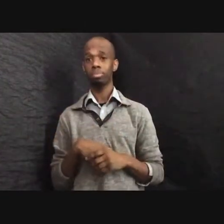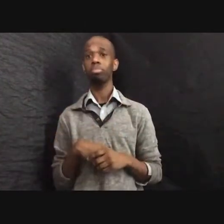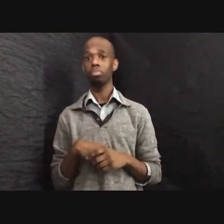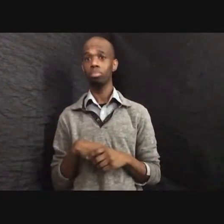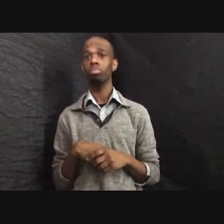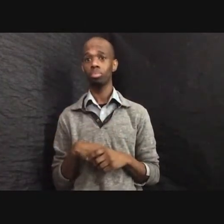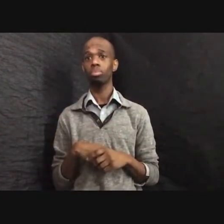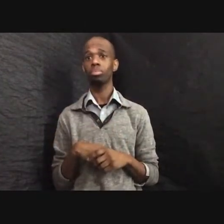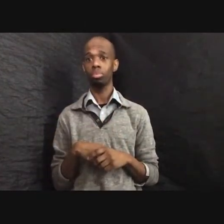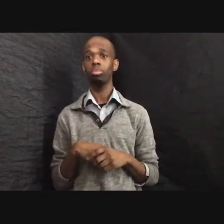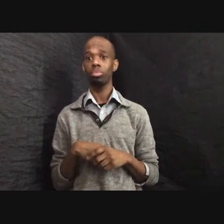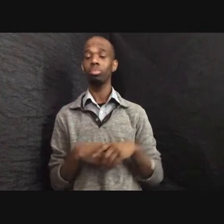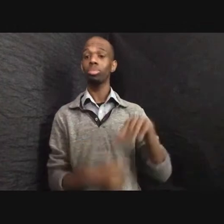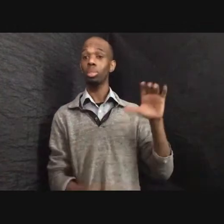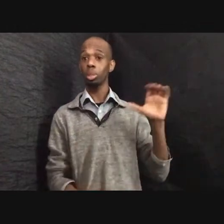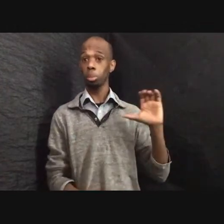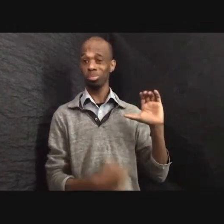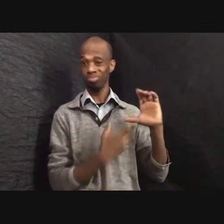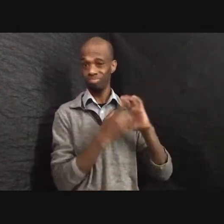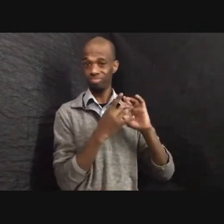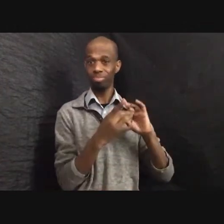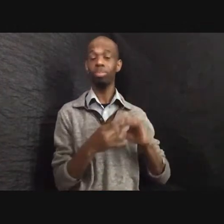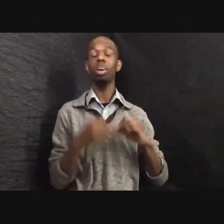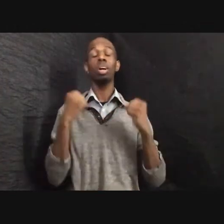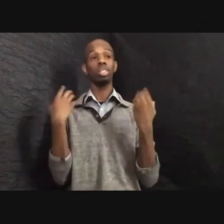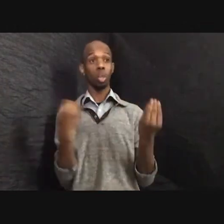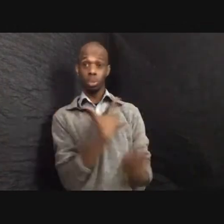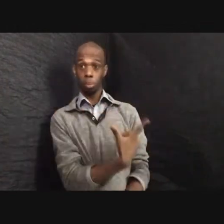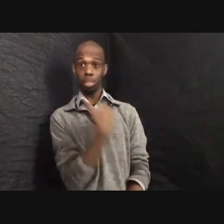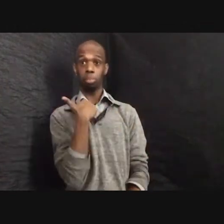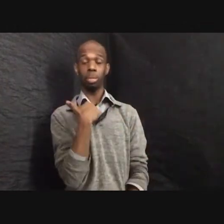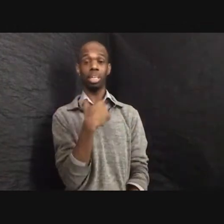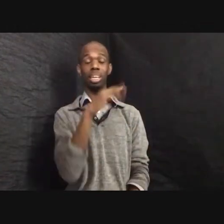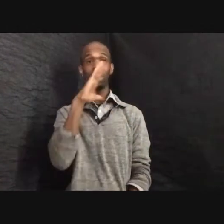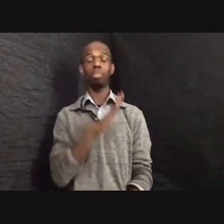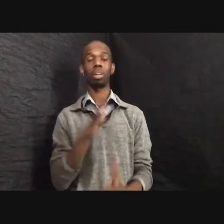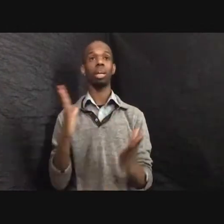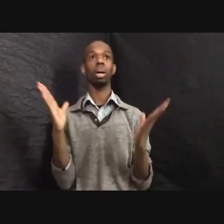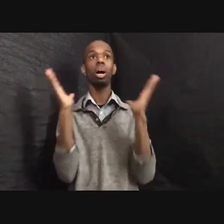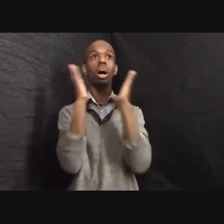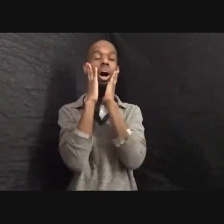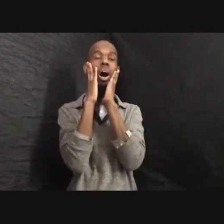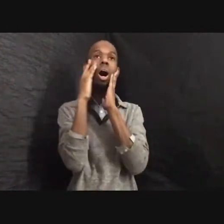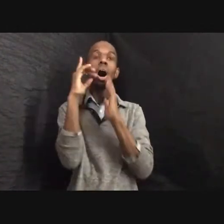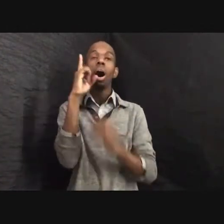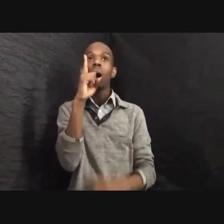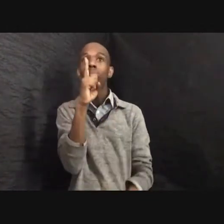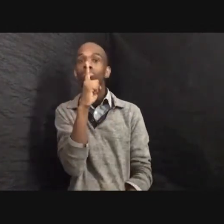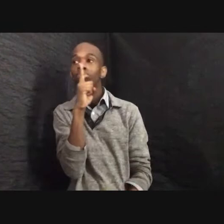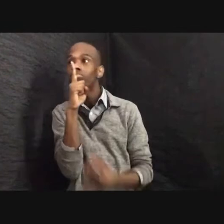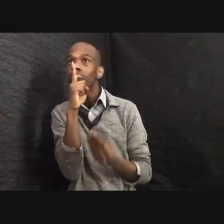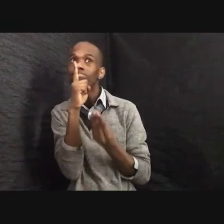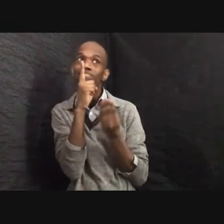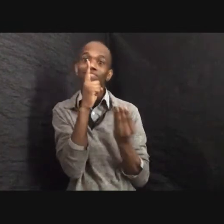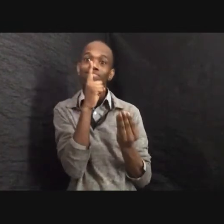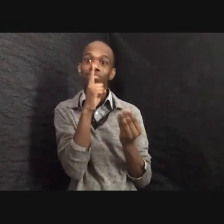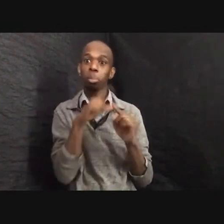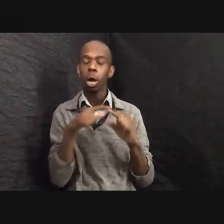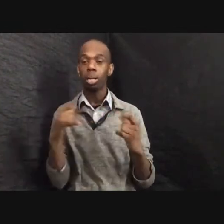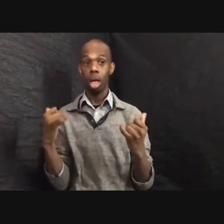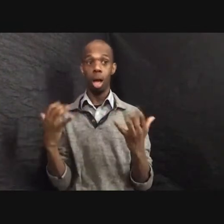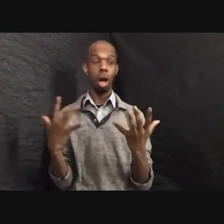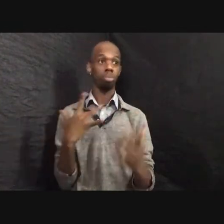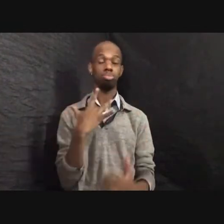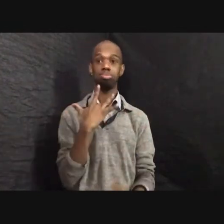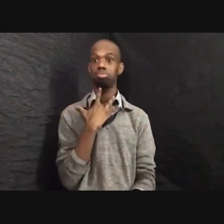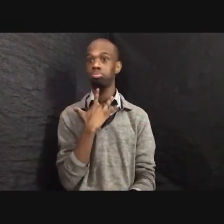I never get speechless, but wow, thank you. How do you said you have to claim your power. What would you